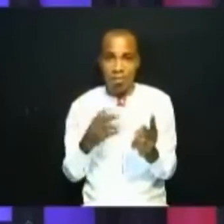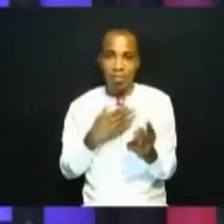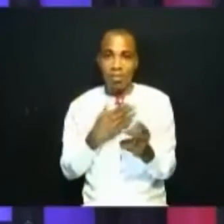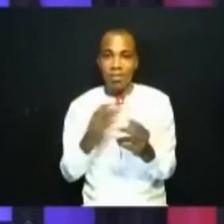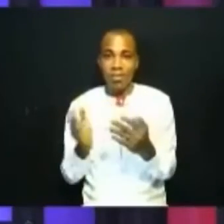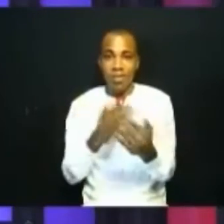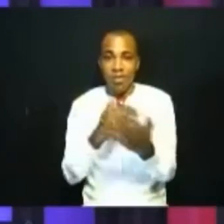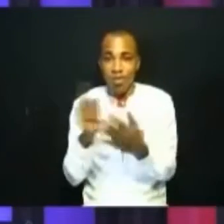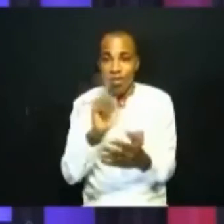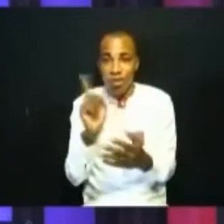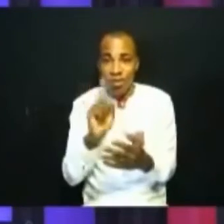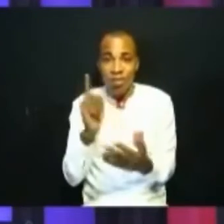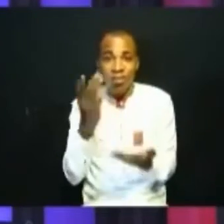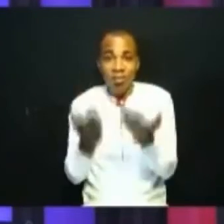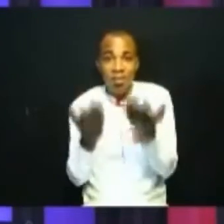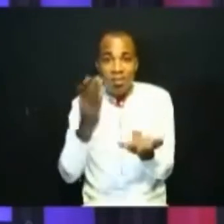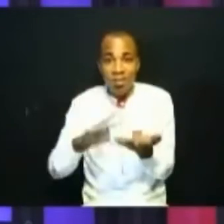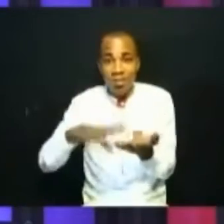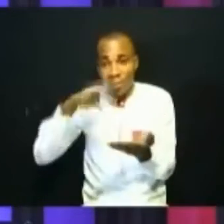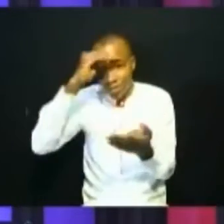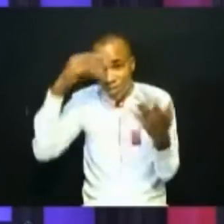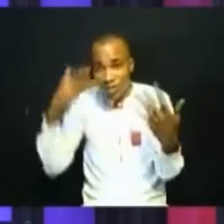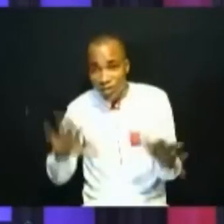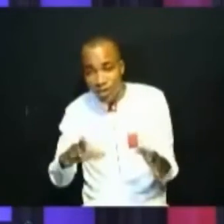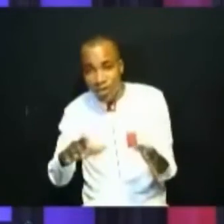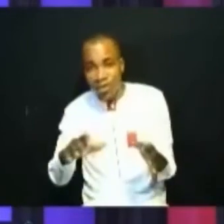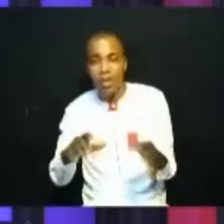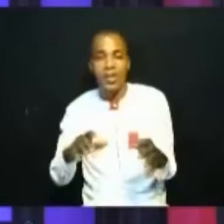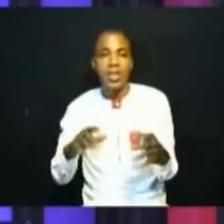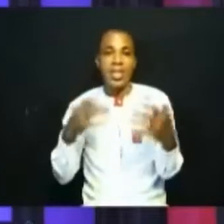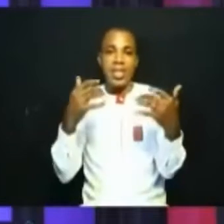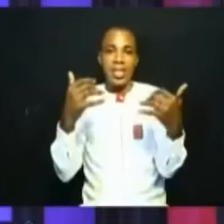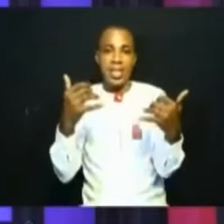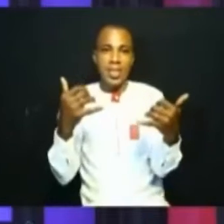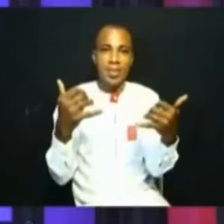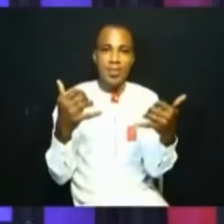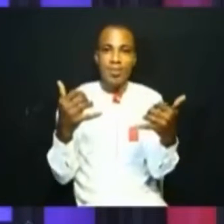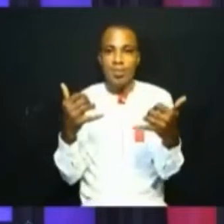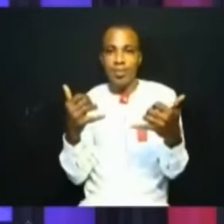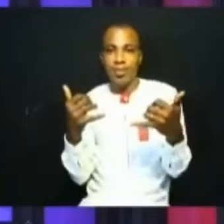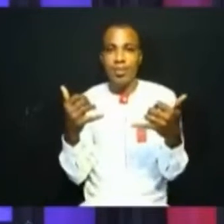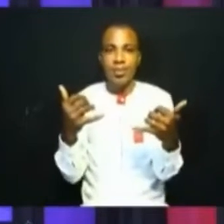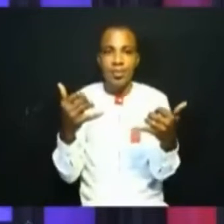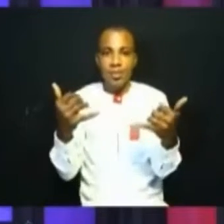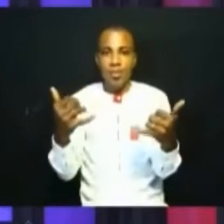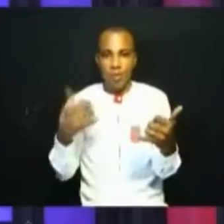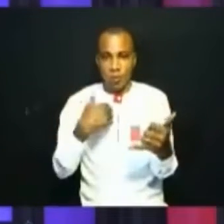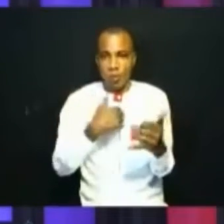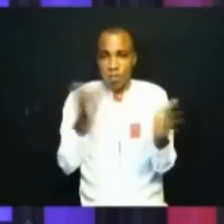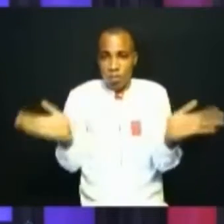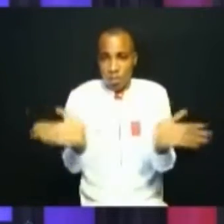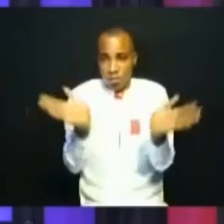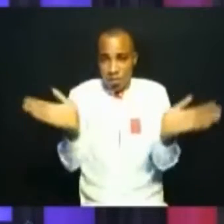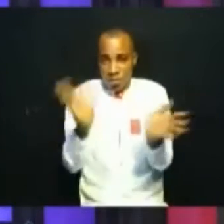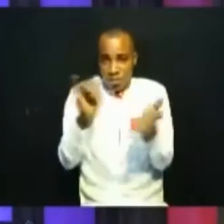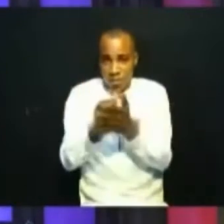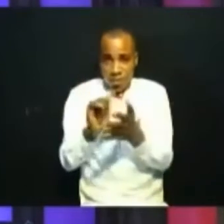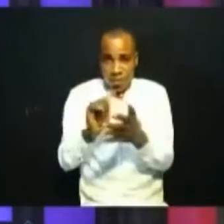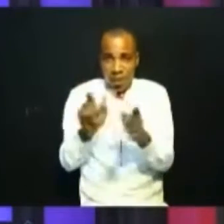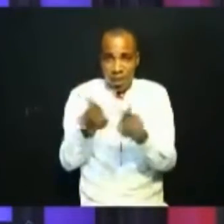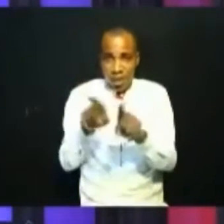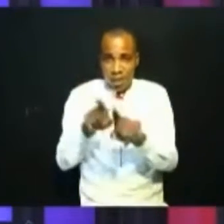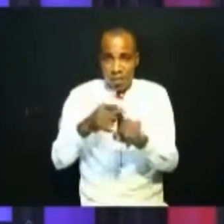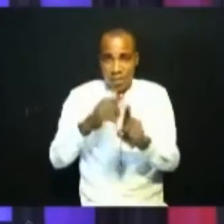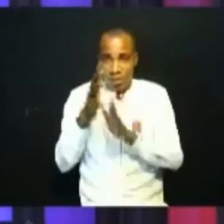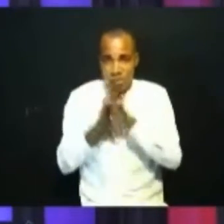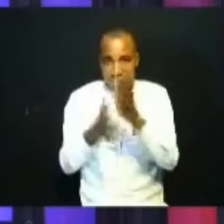find out whether you have known how to sing it. So we will encourage you to sing from your homes, and